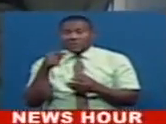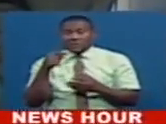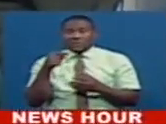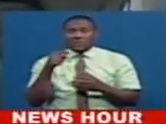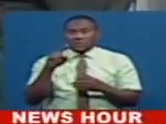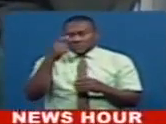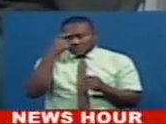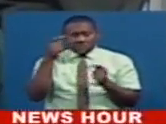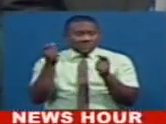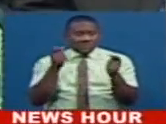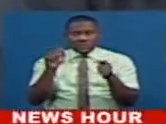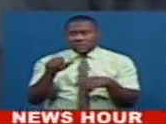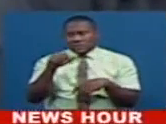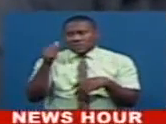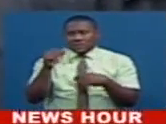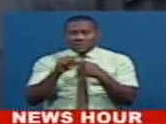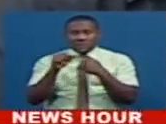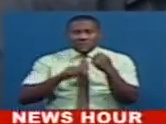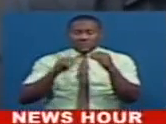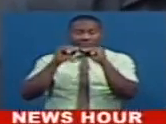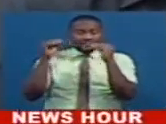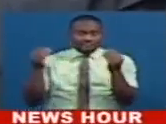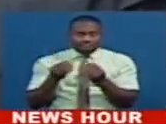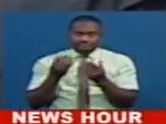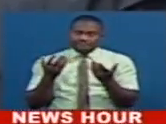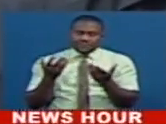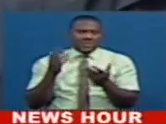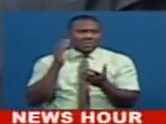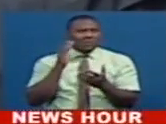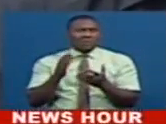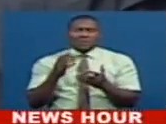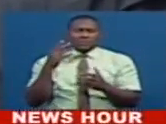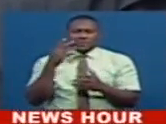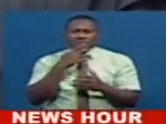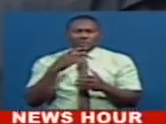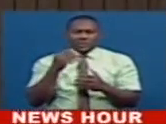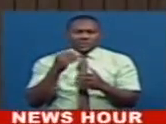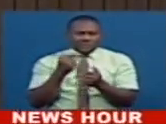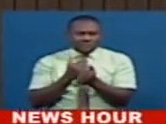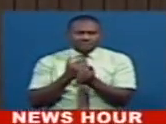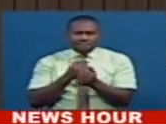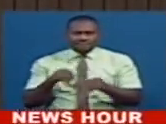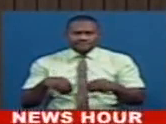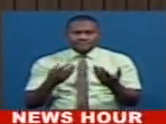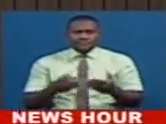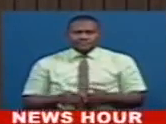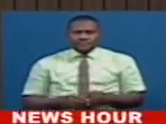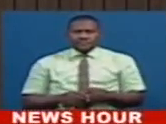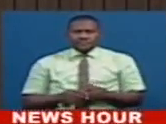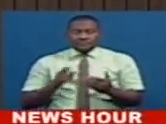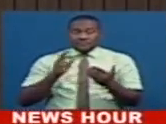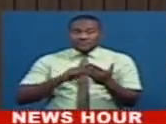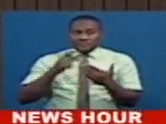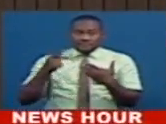management of the economy and other state institutions is what will create a beautiful Ghana for all. The execution of